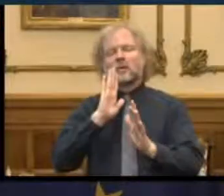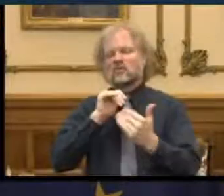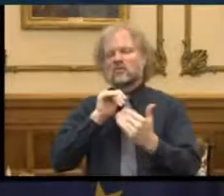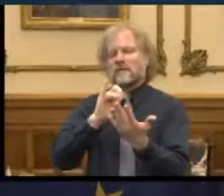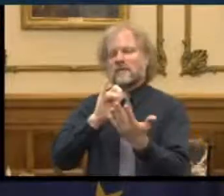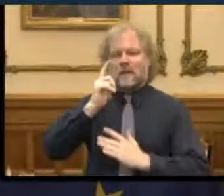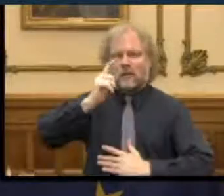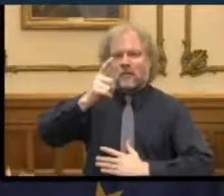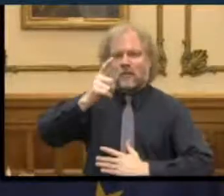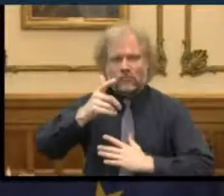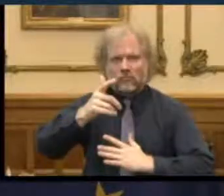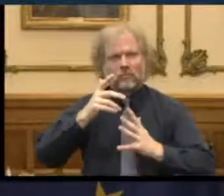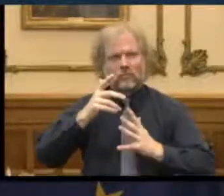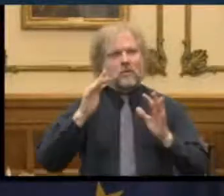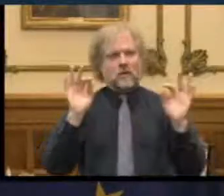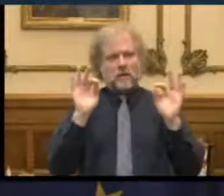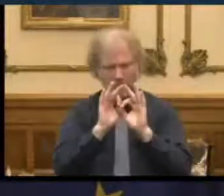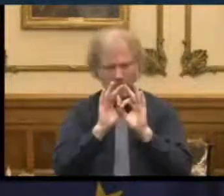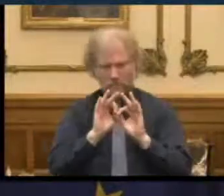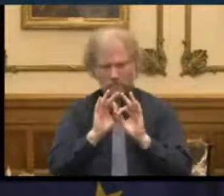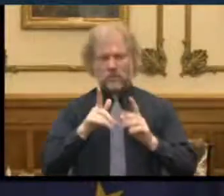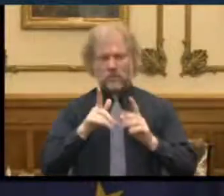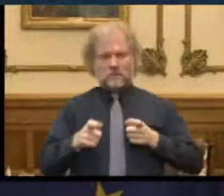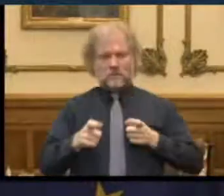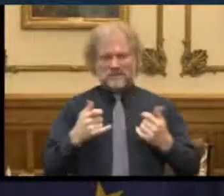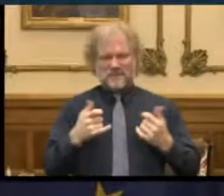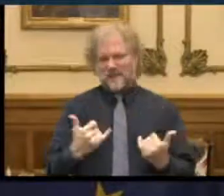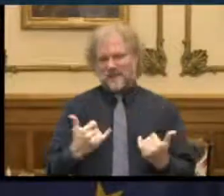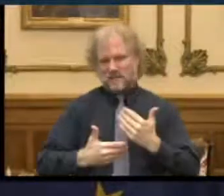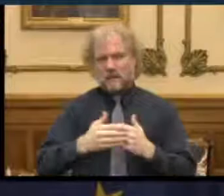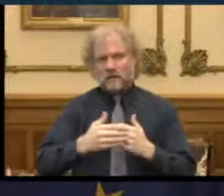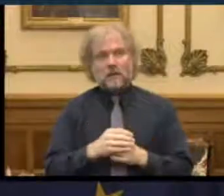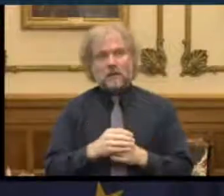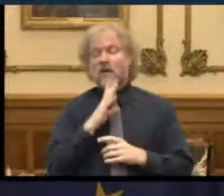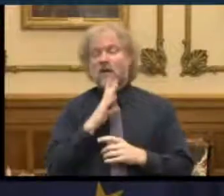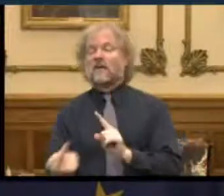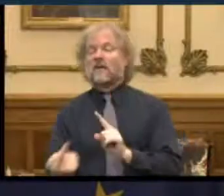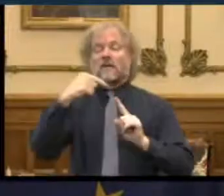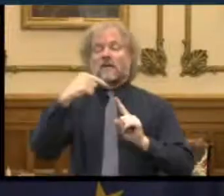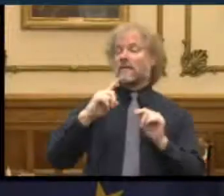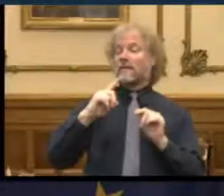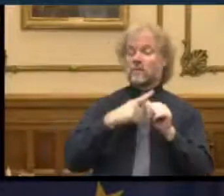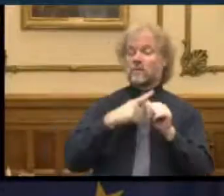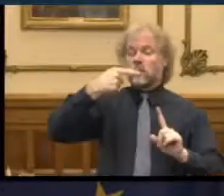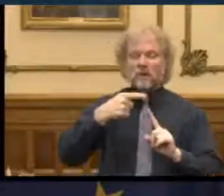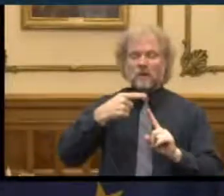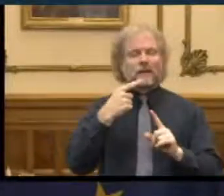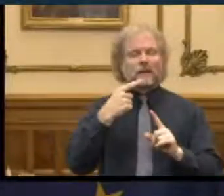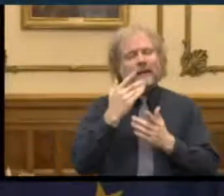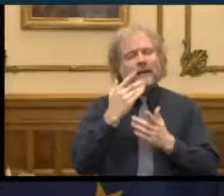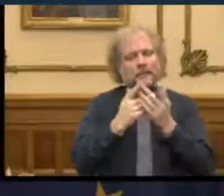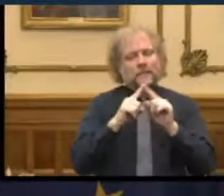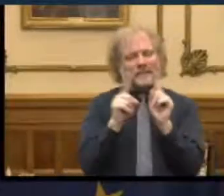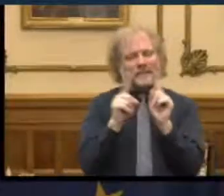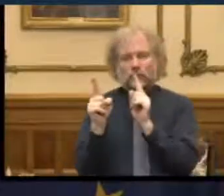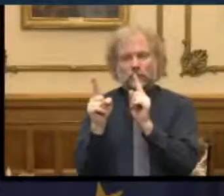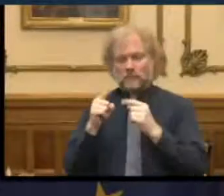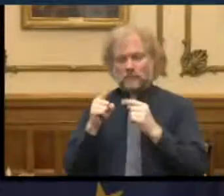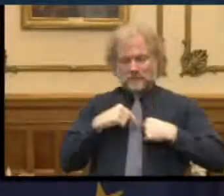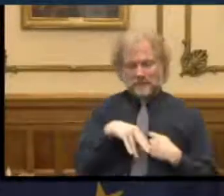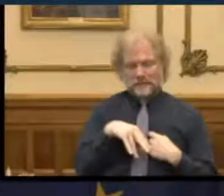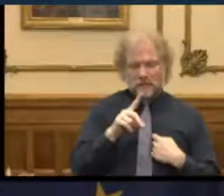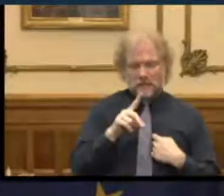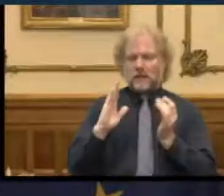is herd immunity. We gotta make sure we're managing our way through this. And back to your first point, I mean, there are some differences with our state